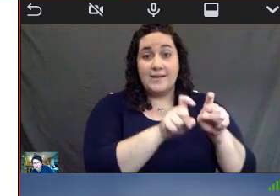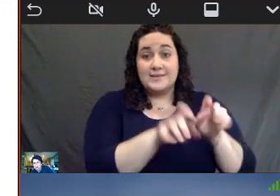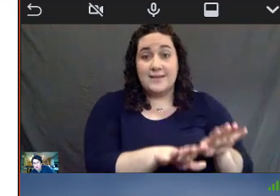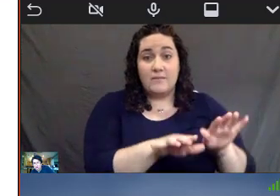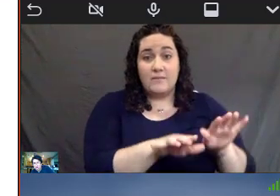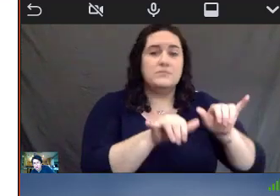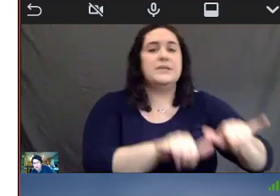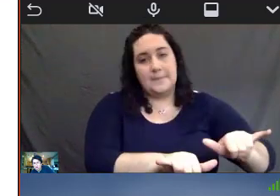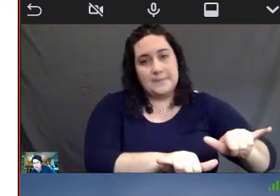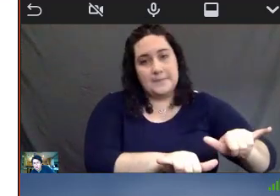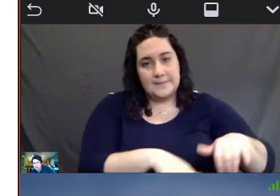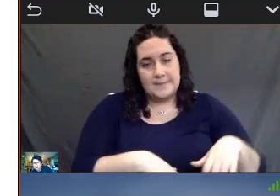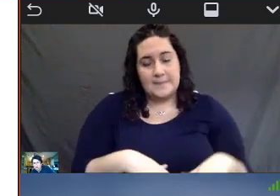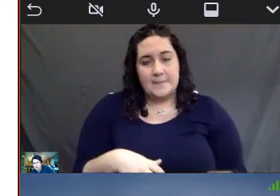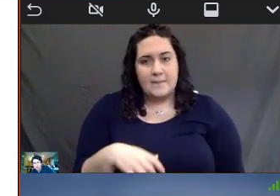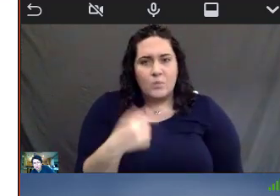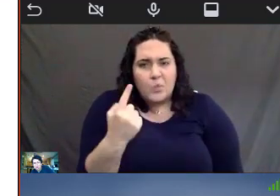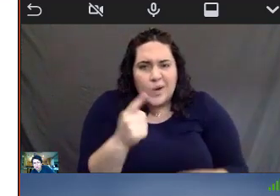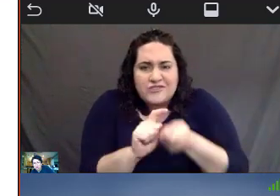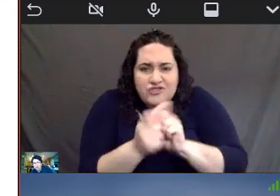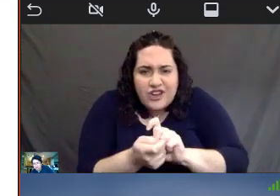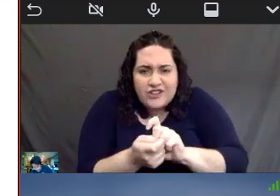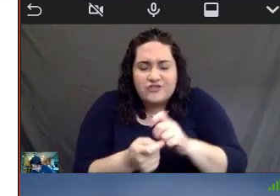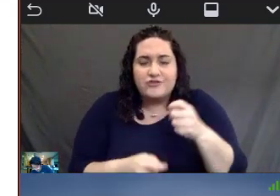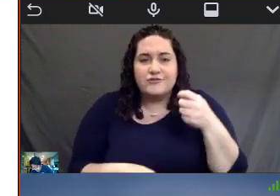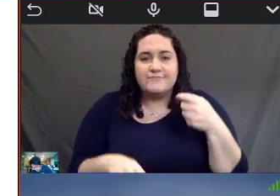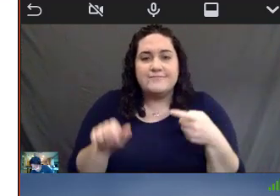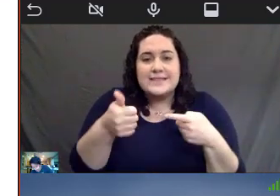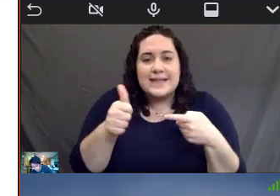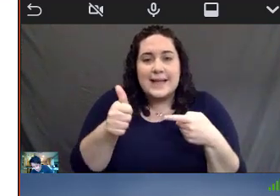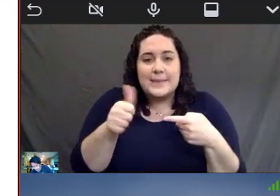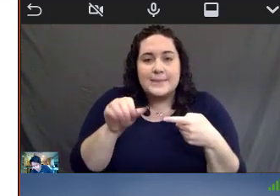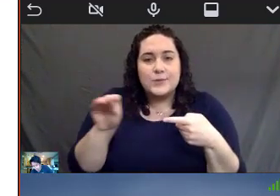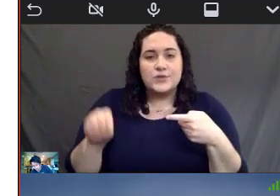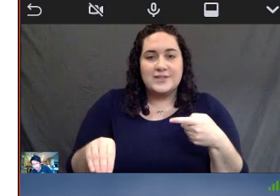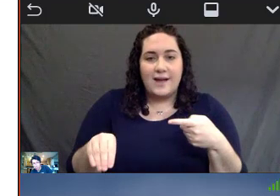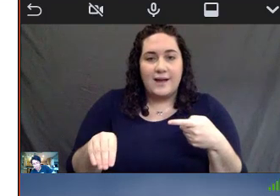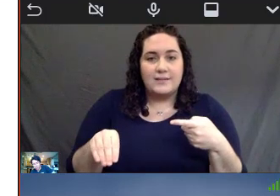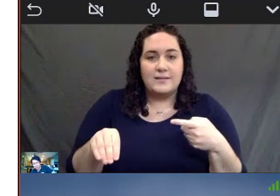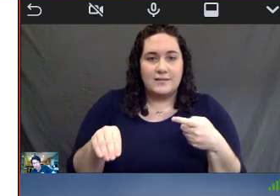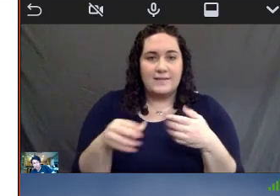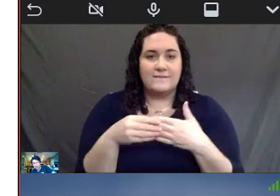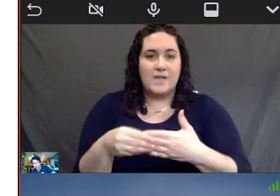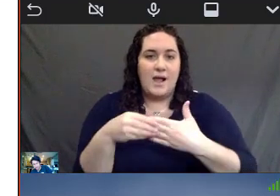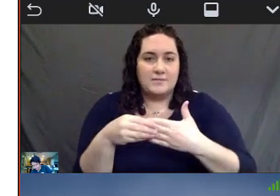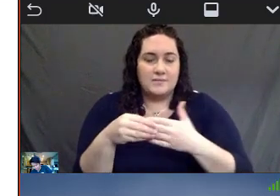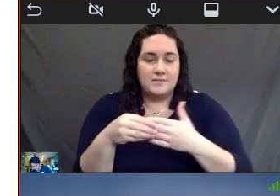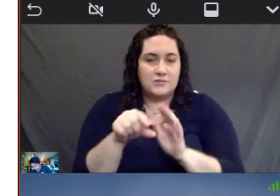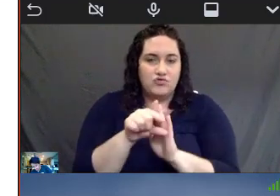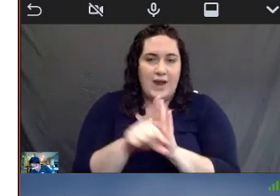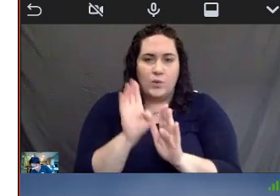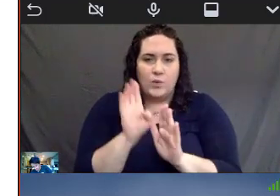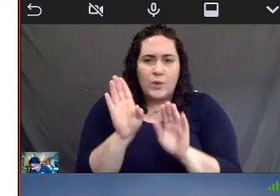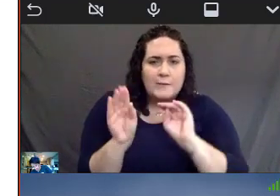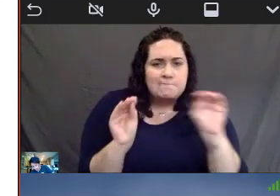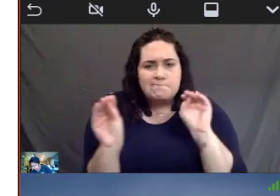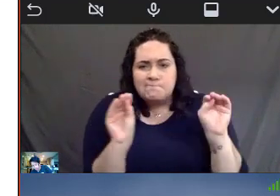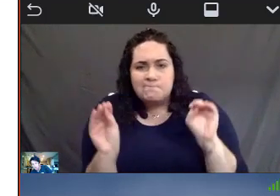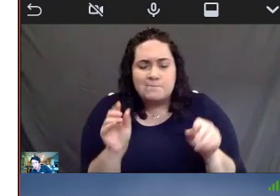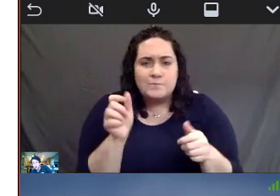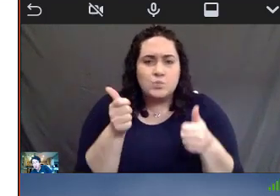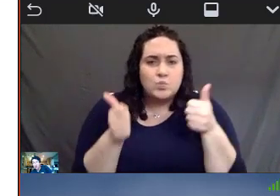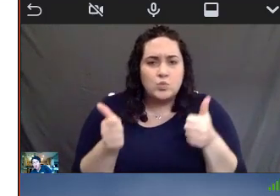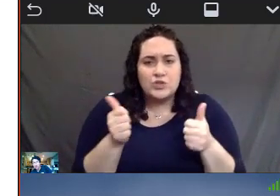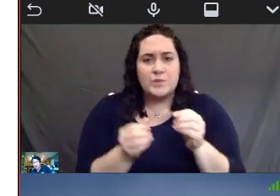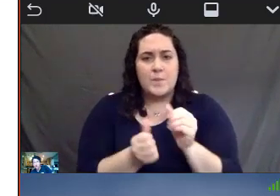can allocate either to utilization or to comprehension, depending on which grade is higher in your particular